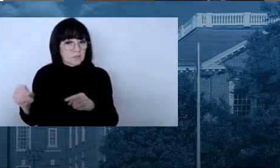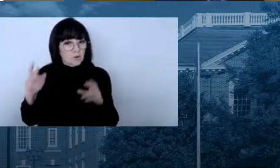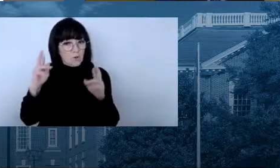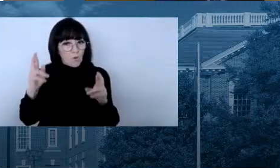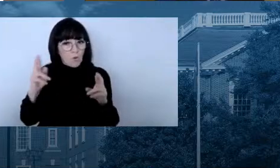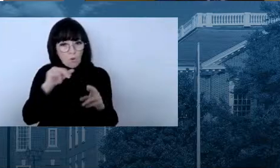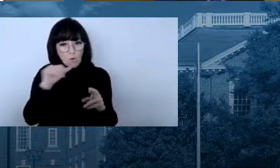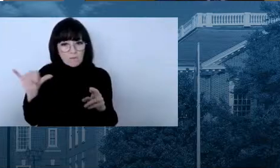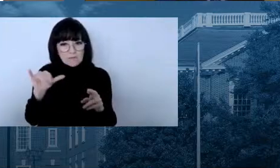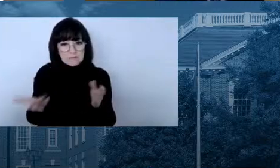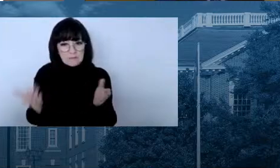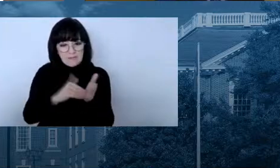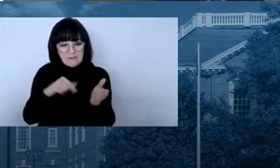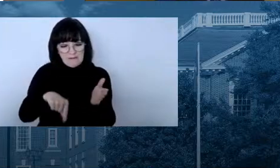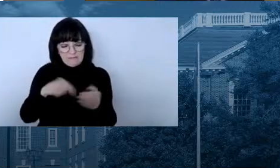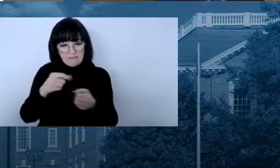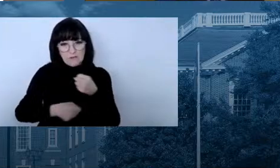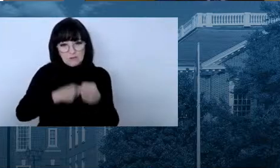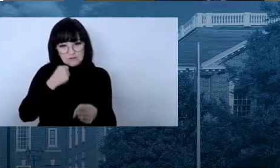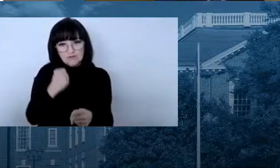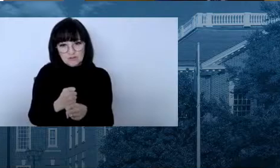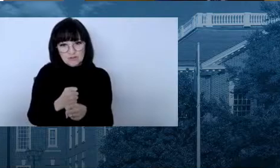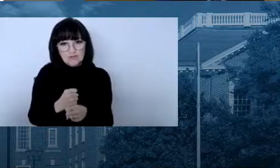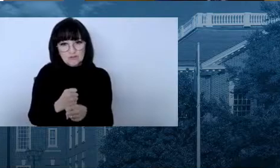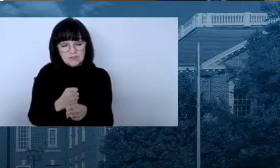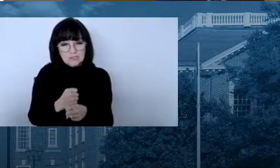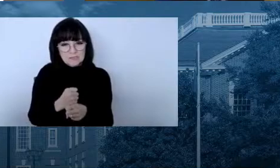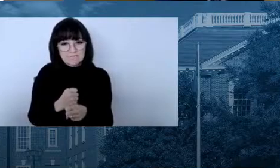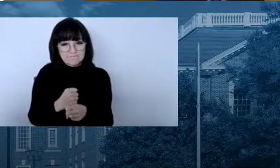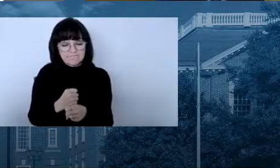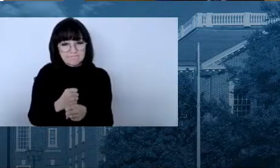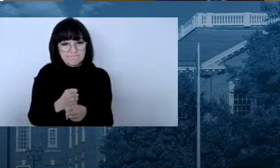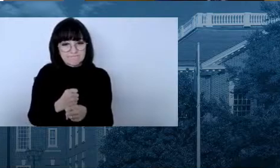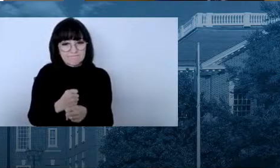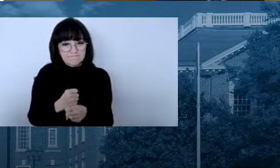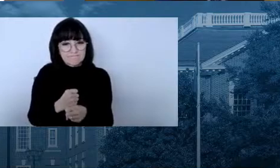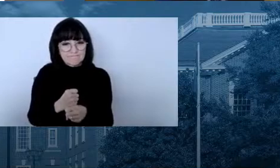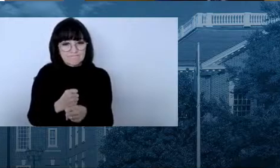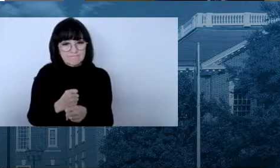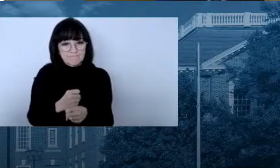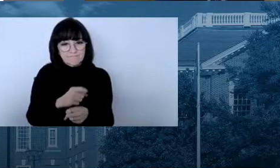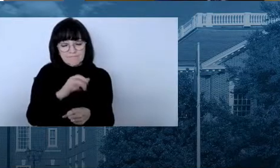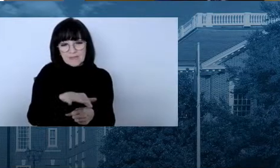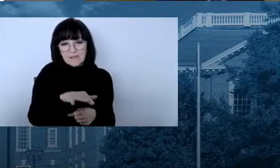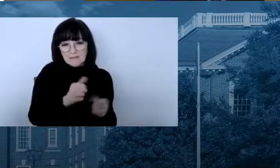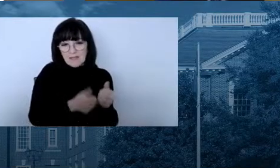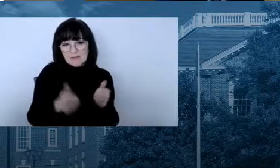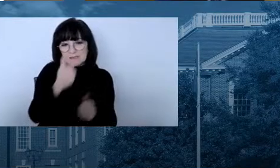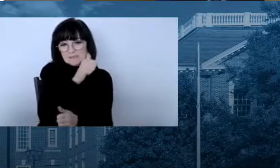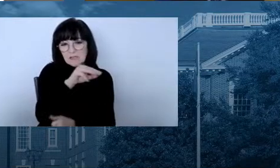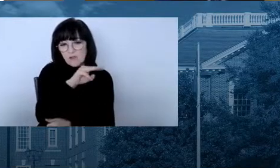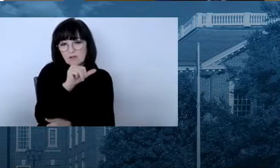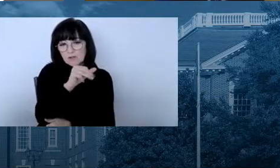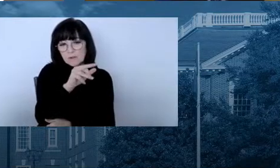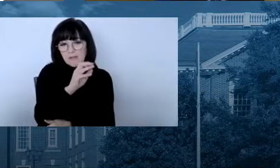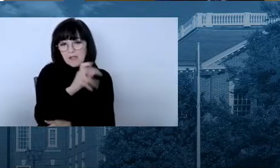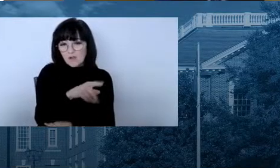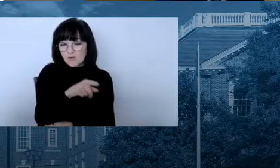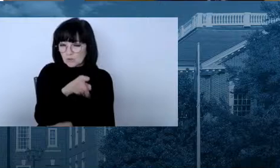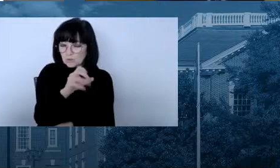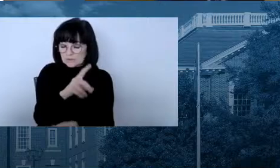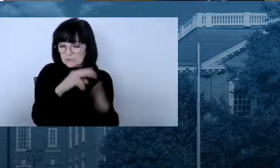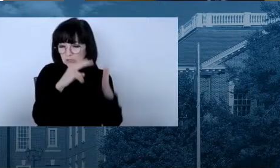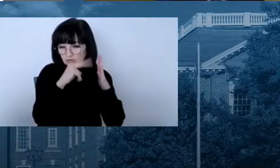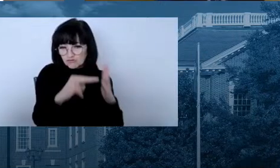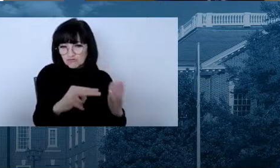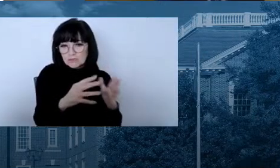change. But that's our approach. Secretary McGarrick, I know you've read a lot about this and thought a